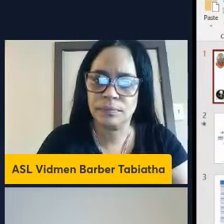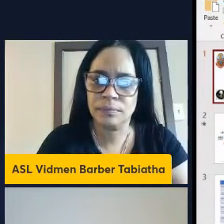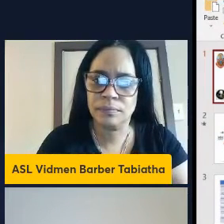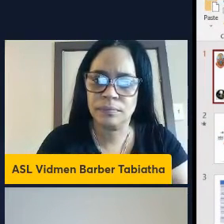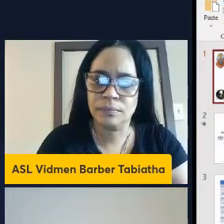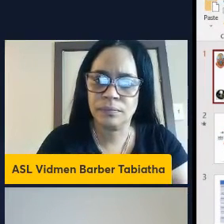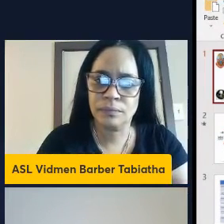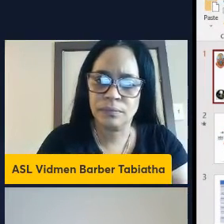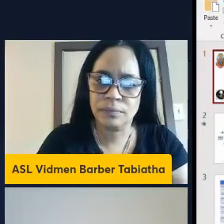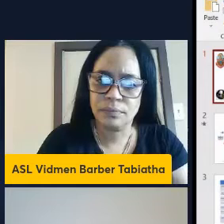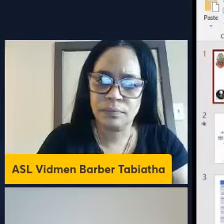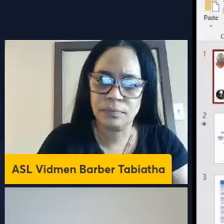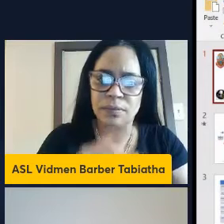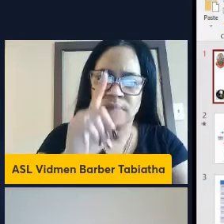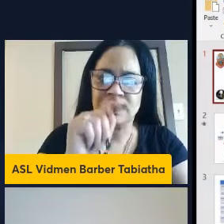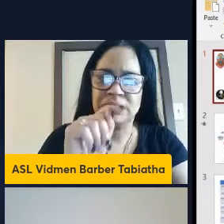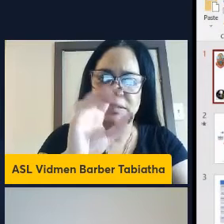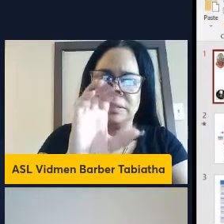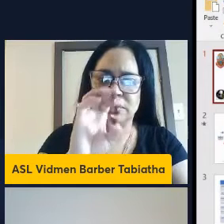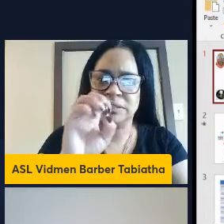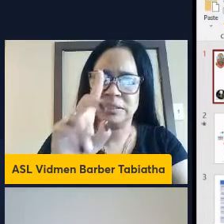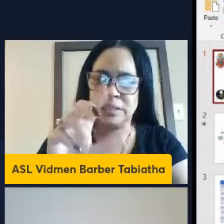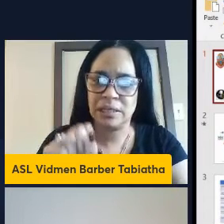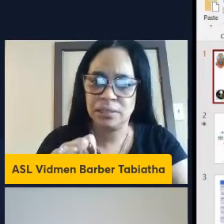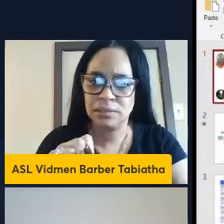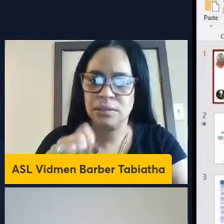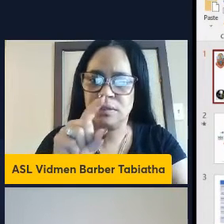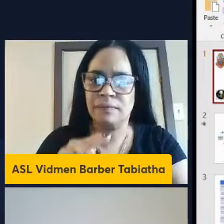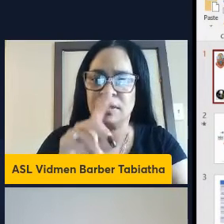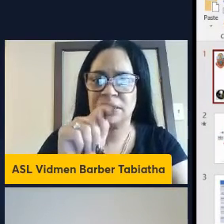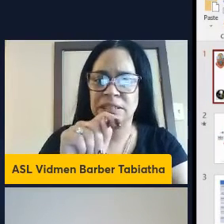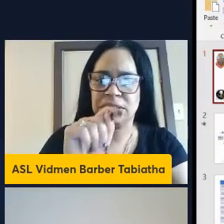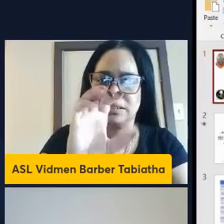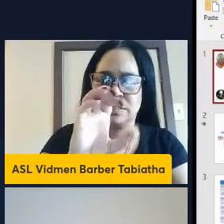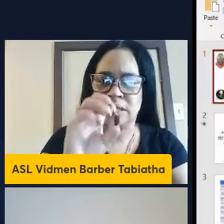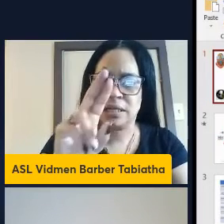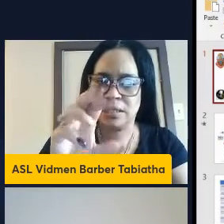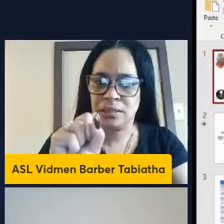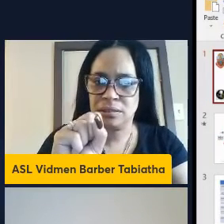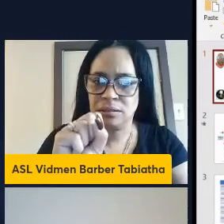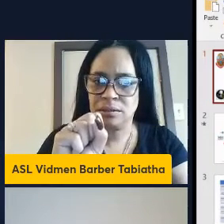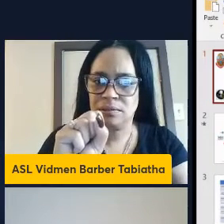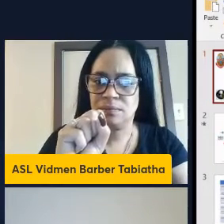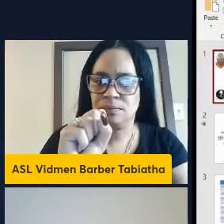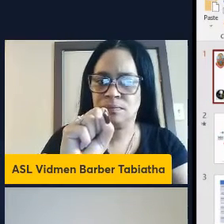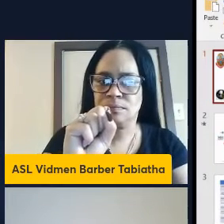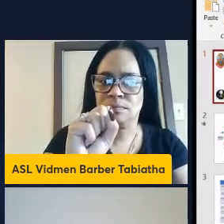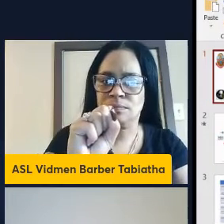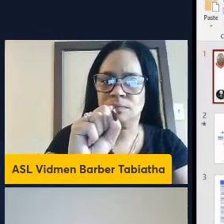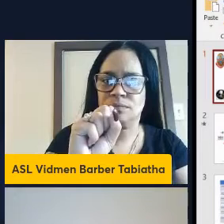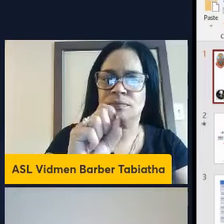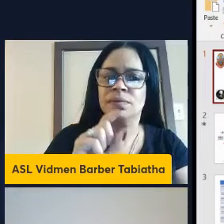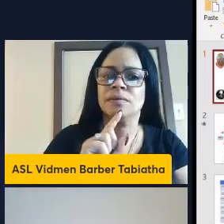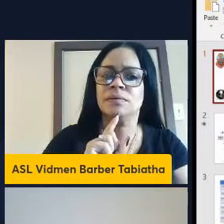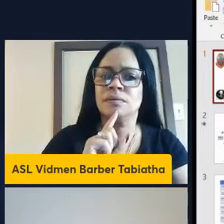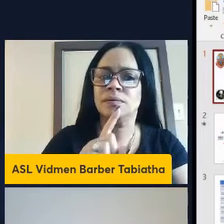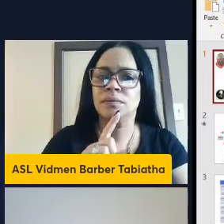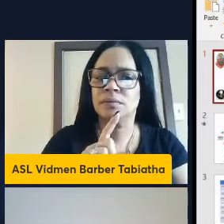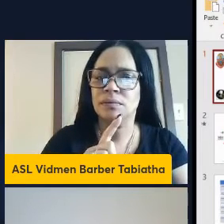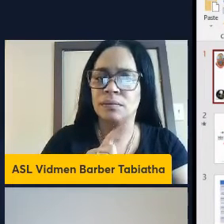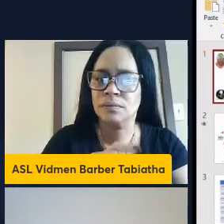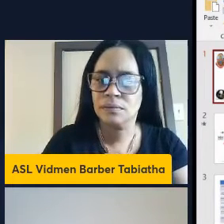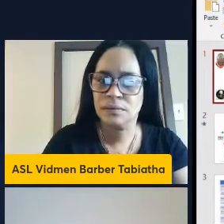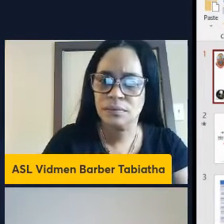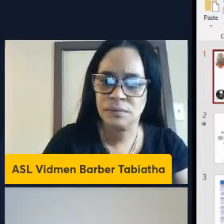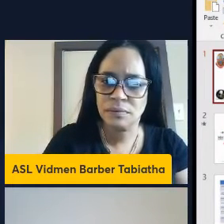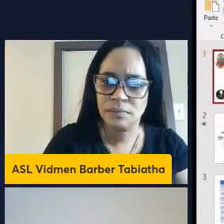leads to T-cell isolation. And from this T-cell isolation, the car gene can actually be inserted via or non-viral